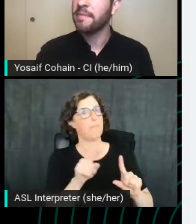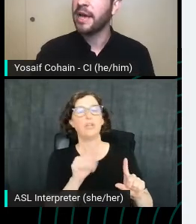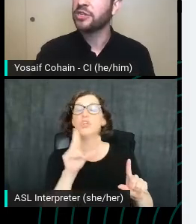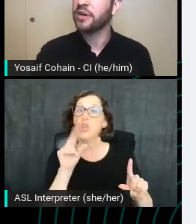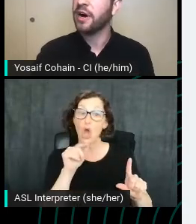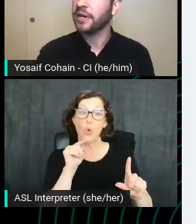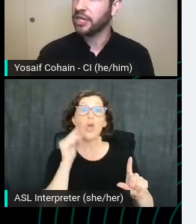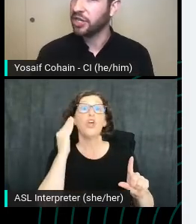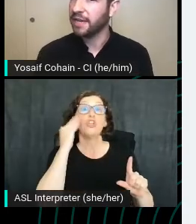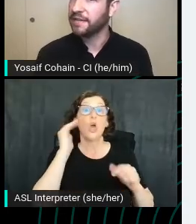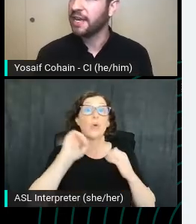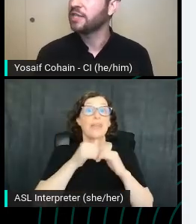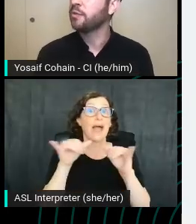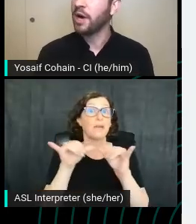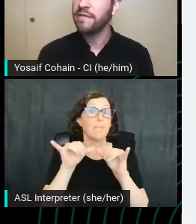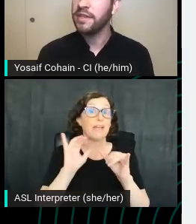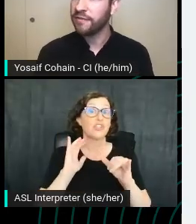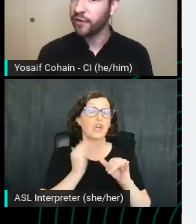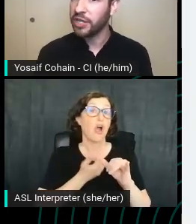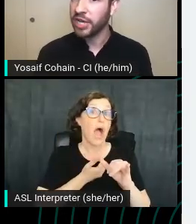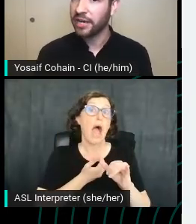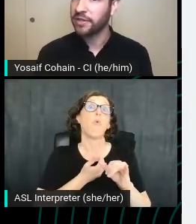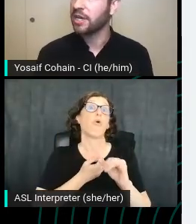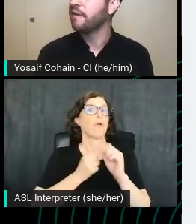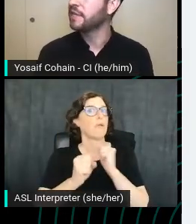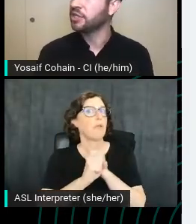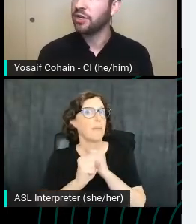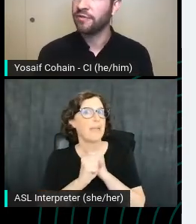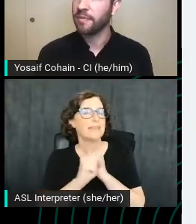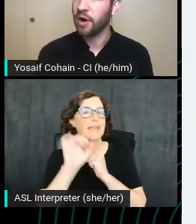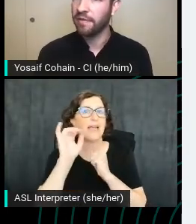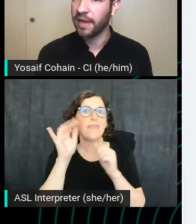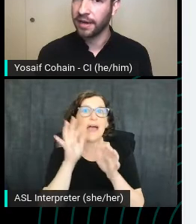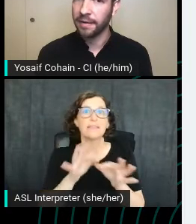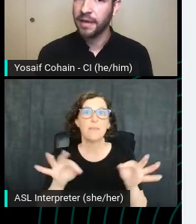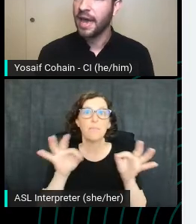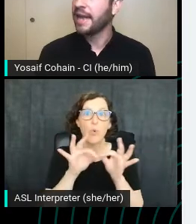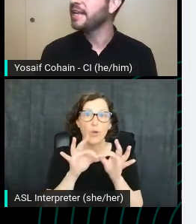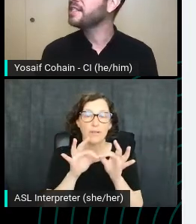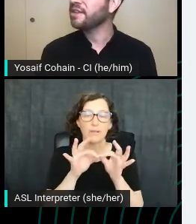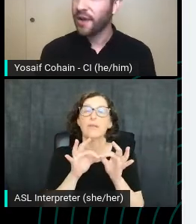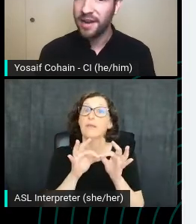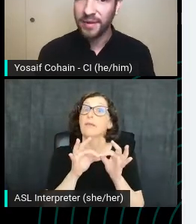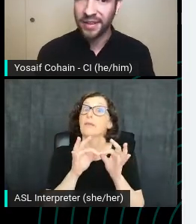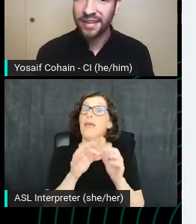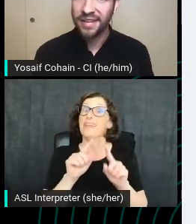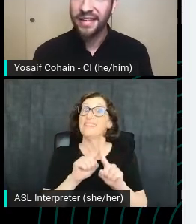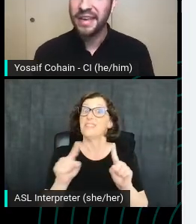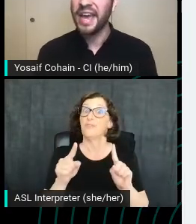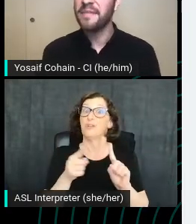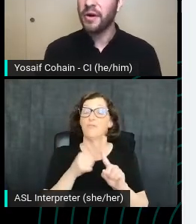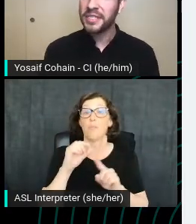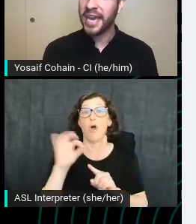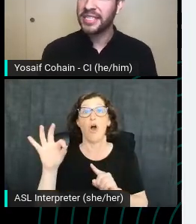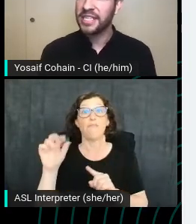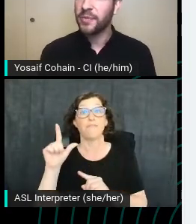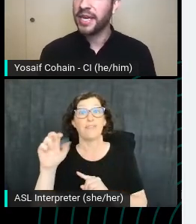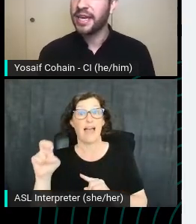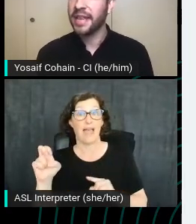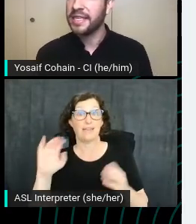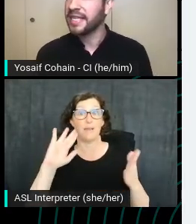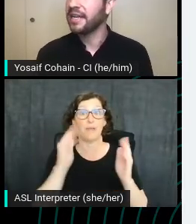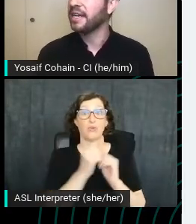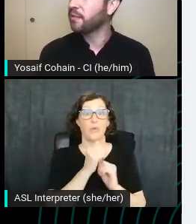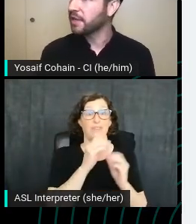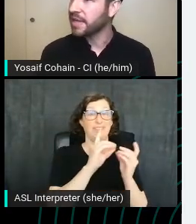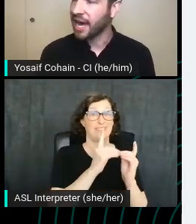ability to measure our initiatives is one of the differentiators of digital from offline, and it is incredible. In most cases, we can